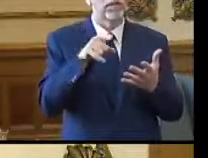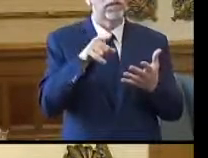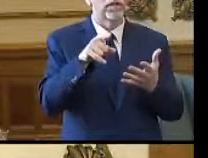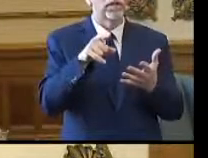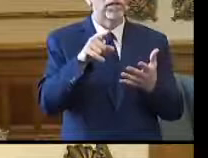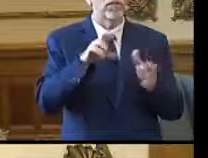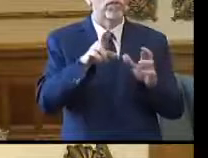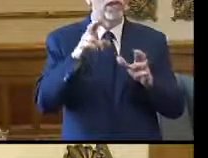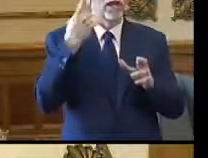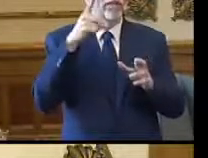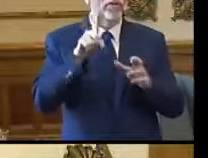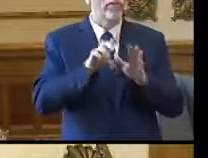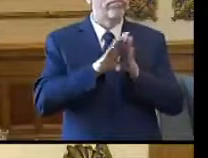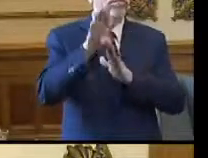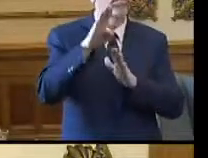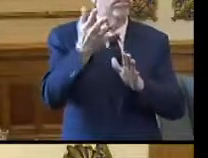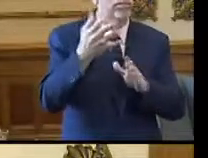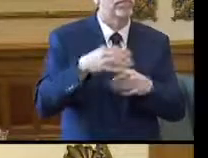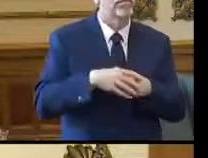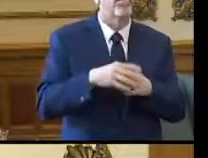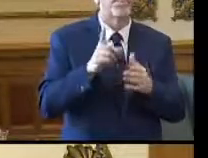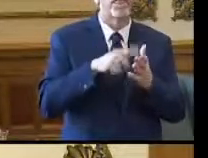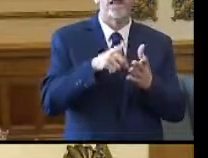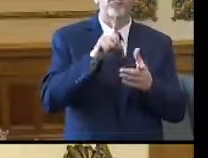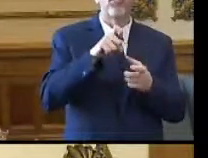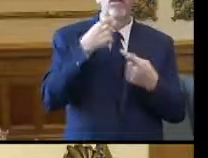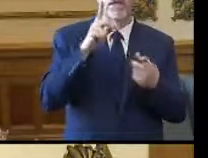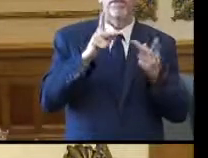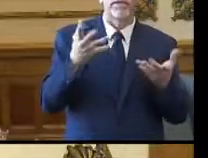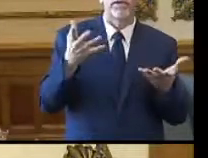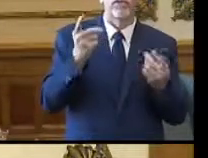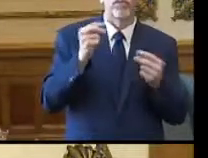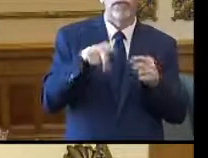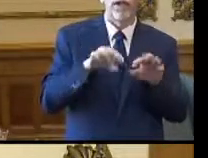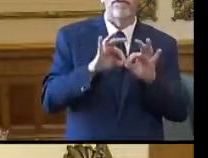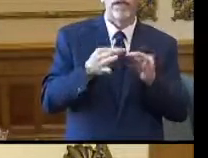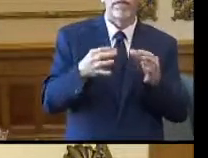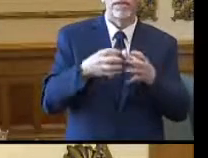the surge, what do you tell them?